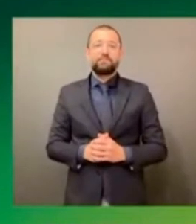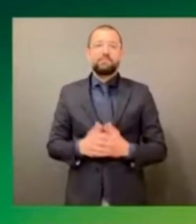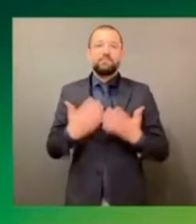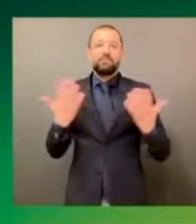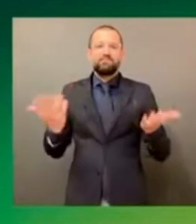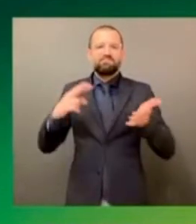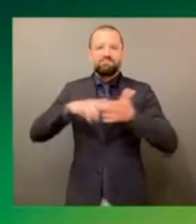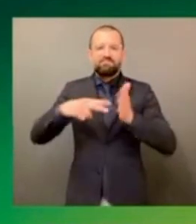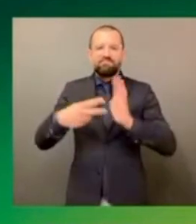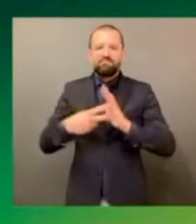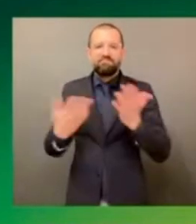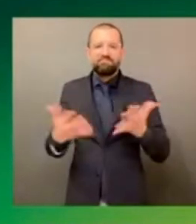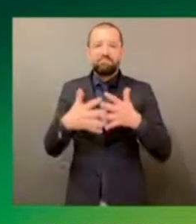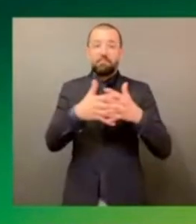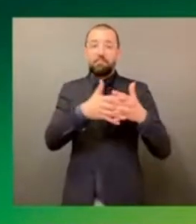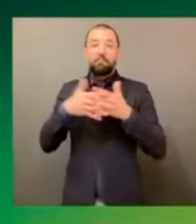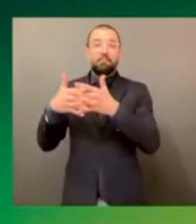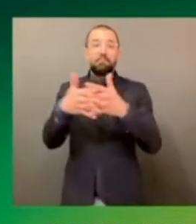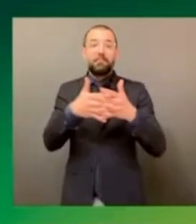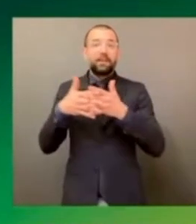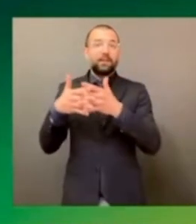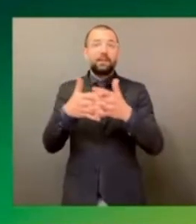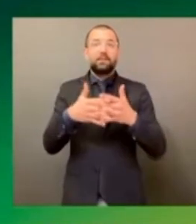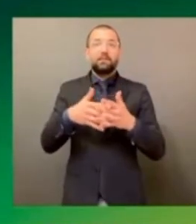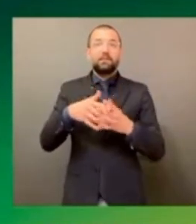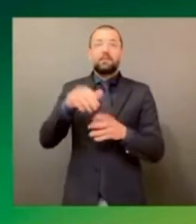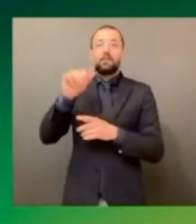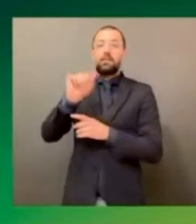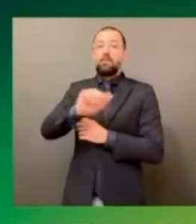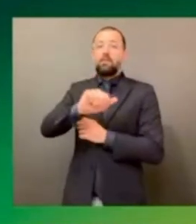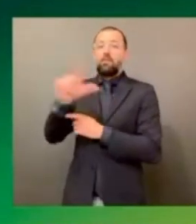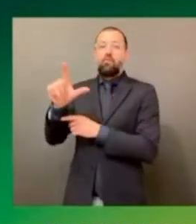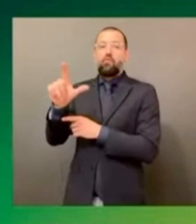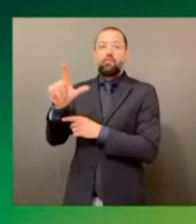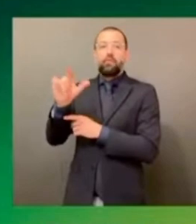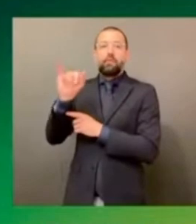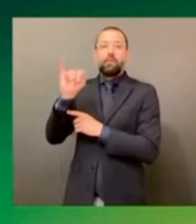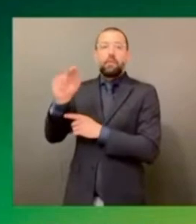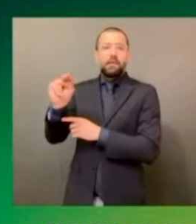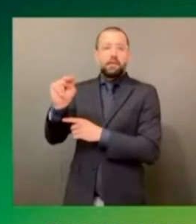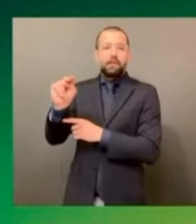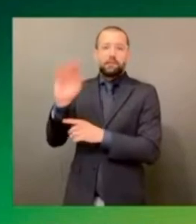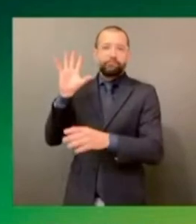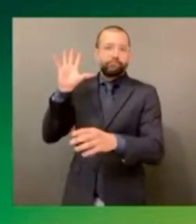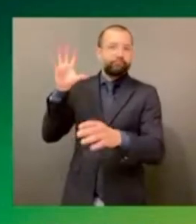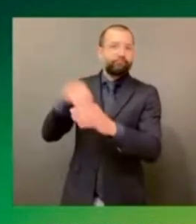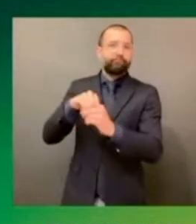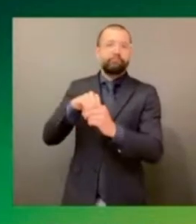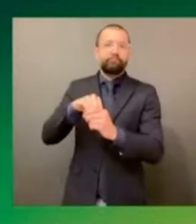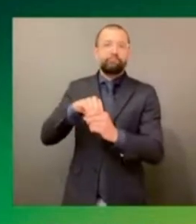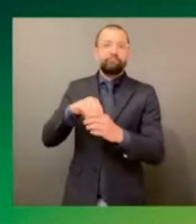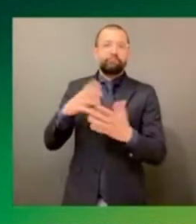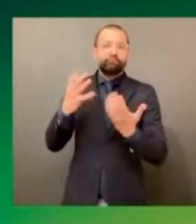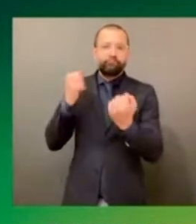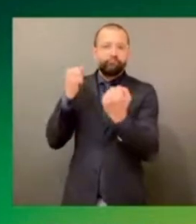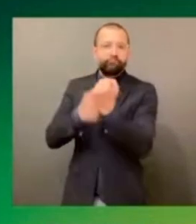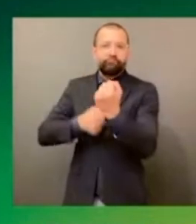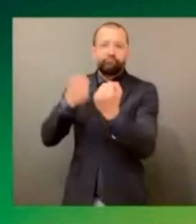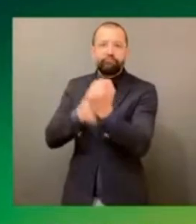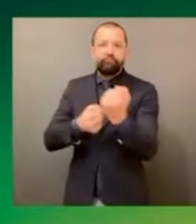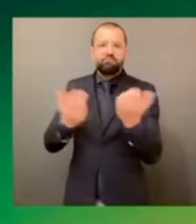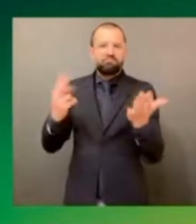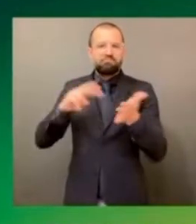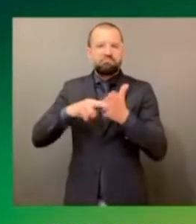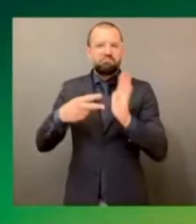United States of America is all in? It means that the United States is committed to strengthen